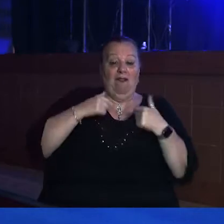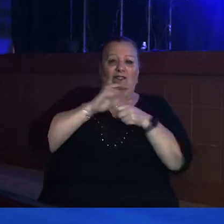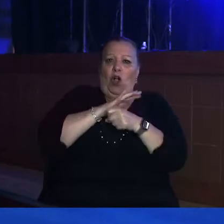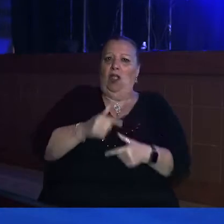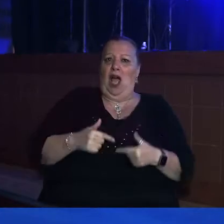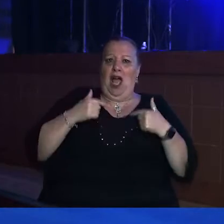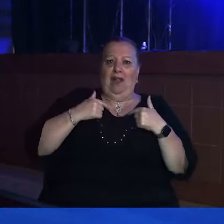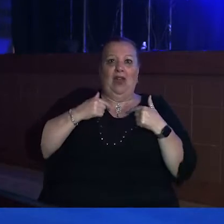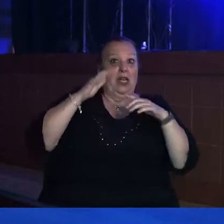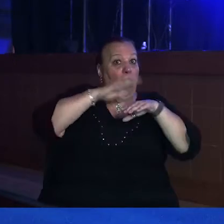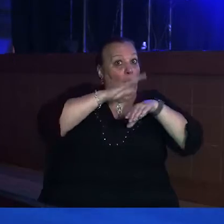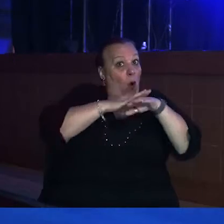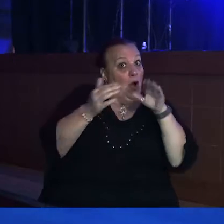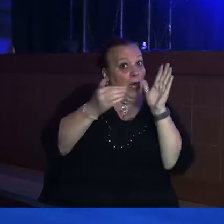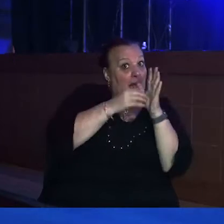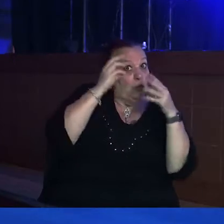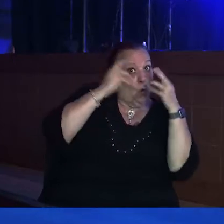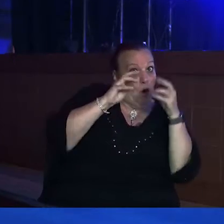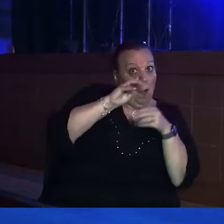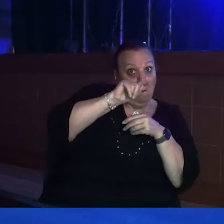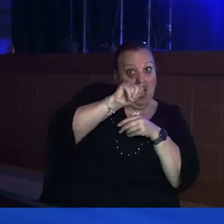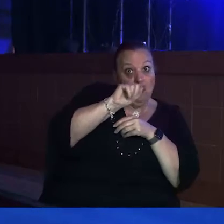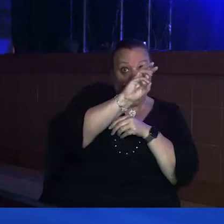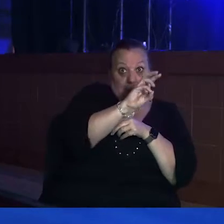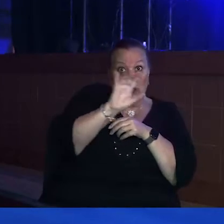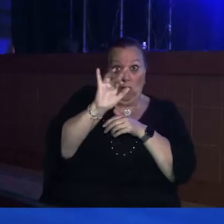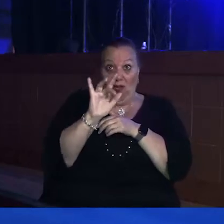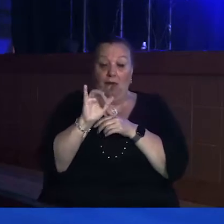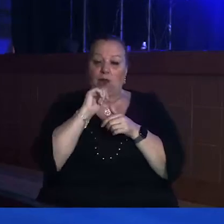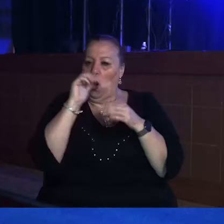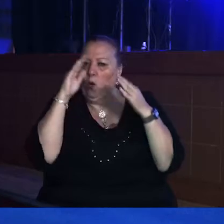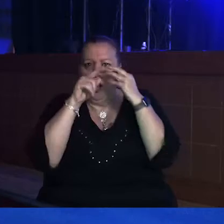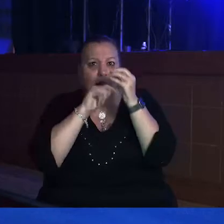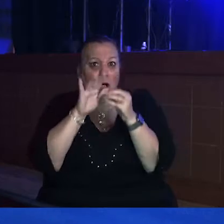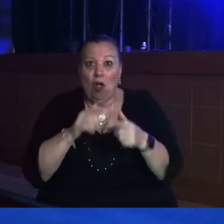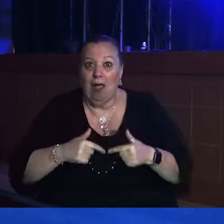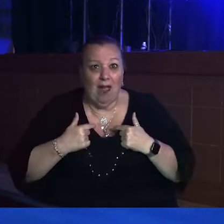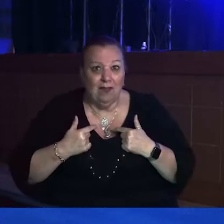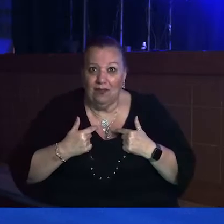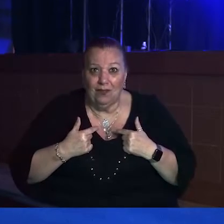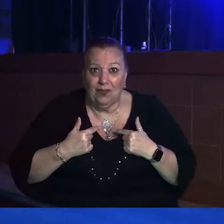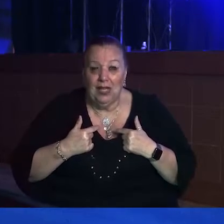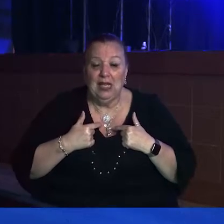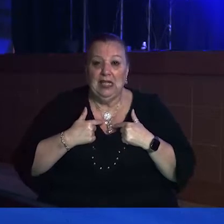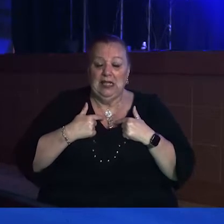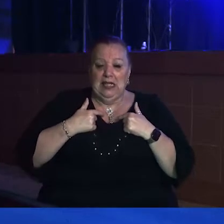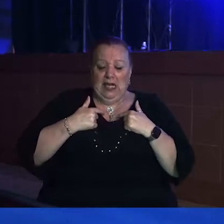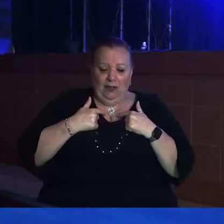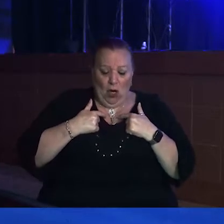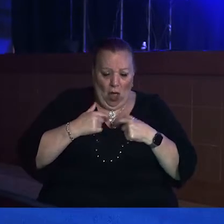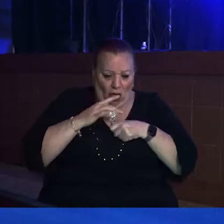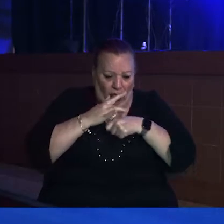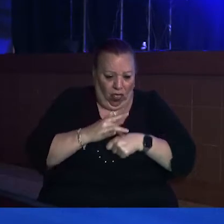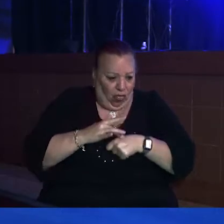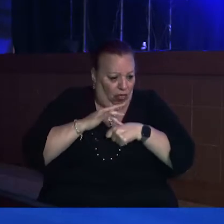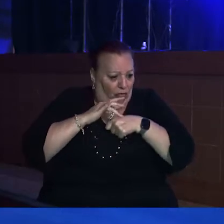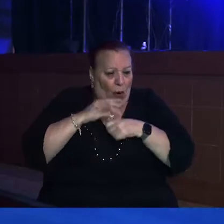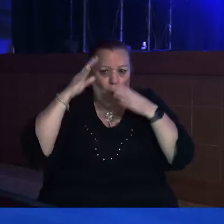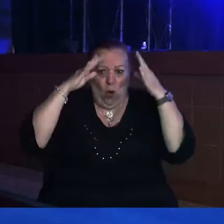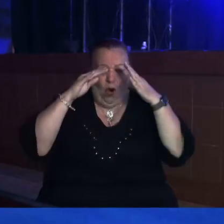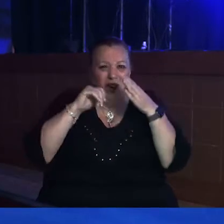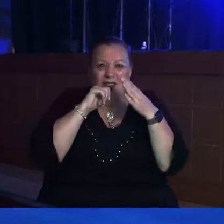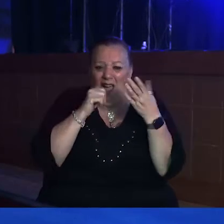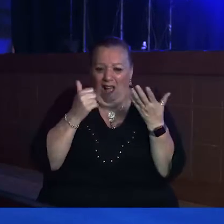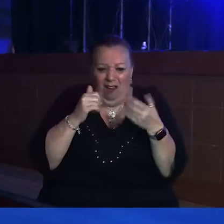chapter 6, verse 25. He says, do not worry about your life. And if you're consumed with worry, you certainly are not living life to the